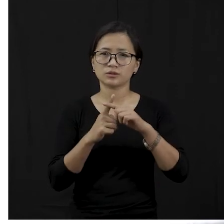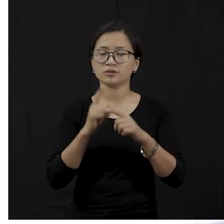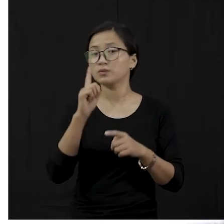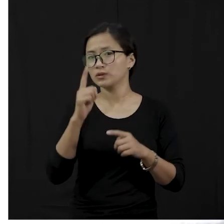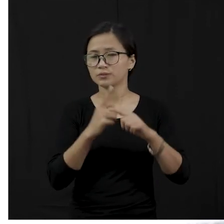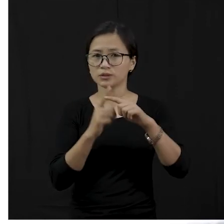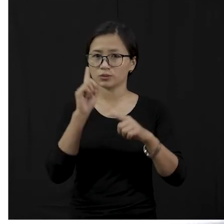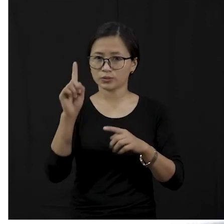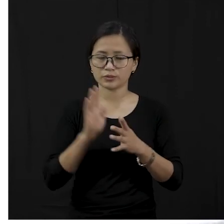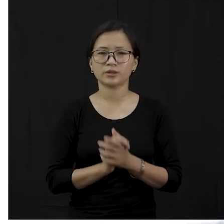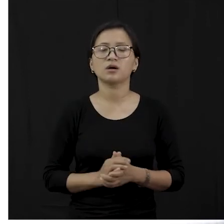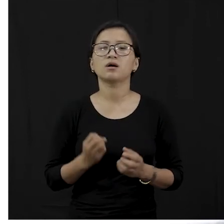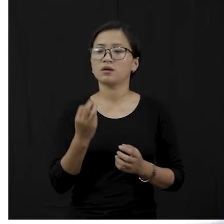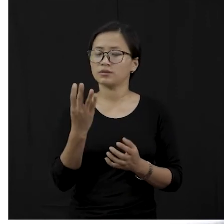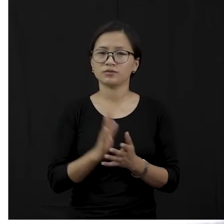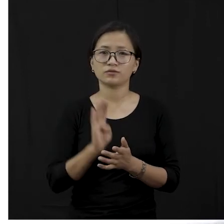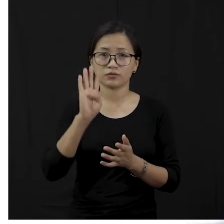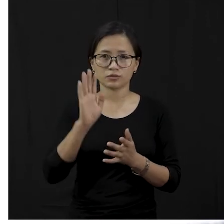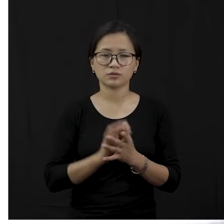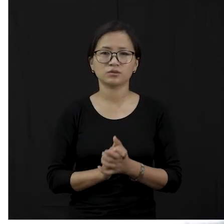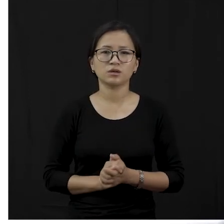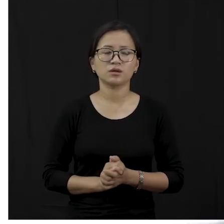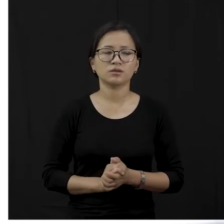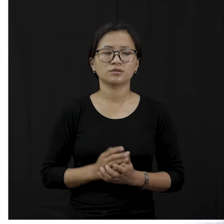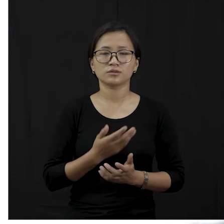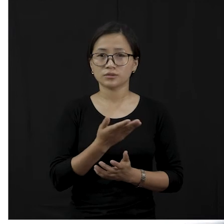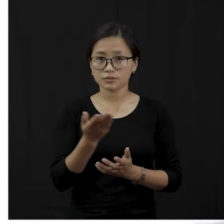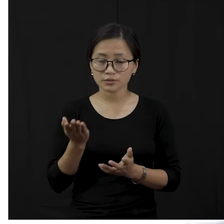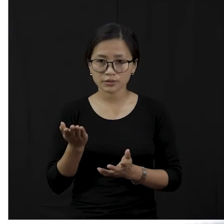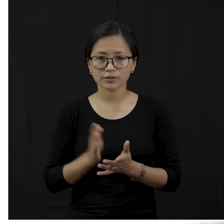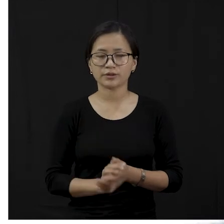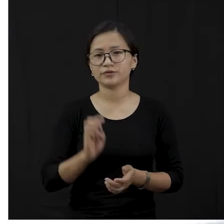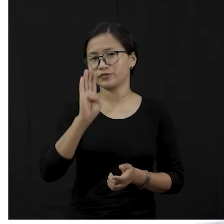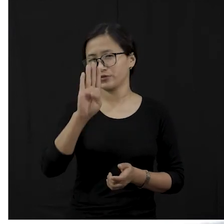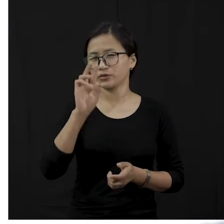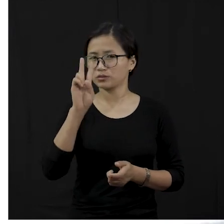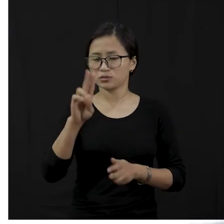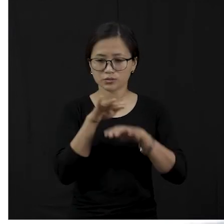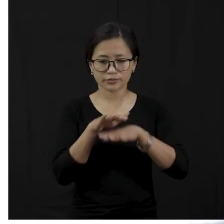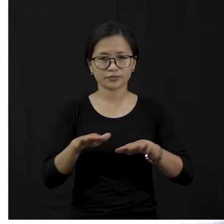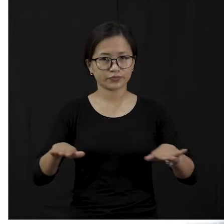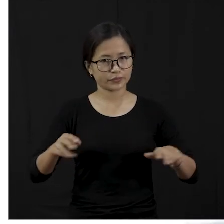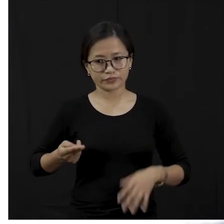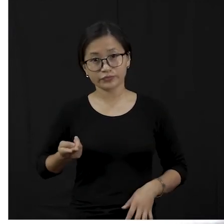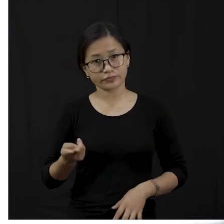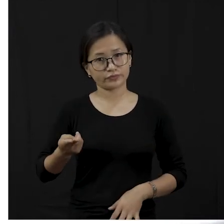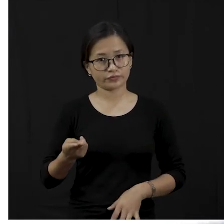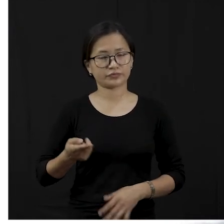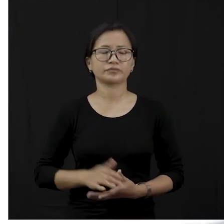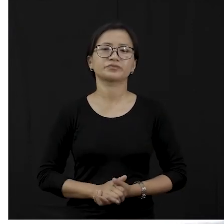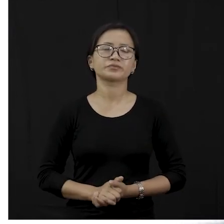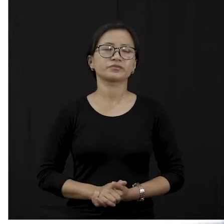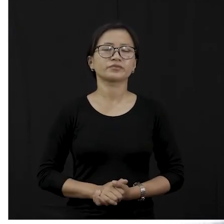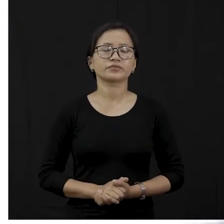is 42. Then tell me how many children are there in the bus? Yes, 42 children are there in the bus.